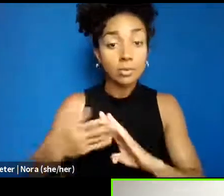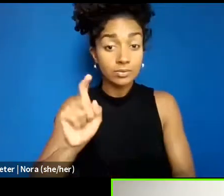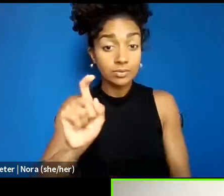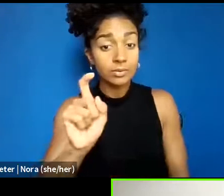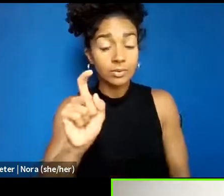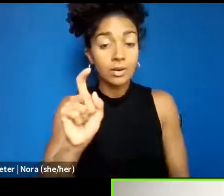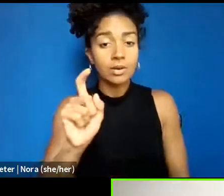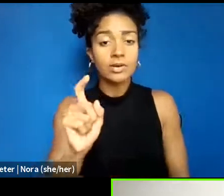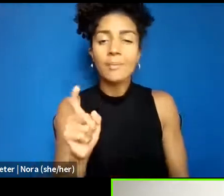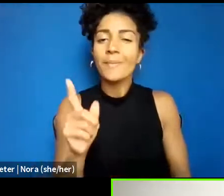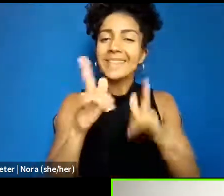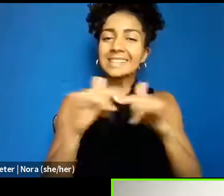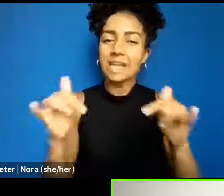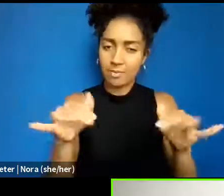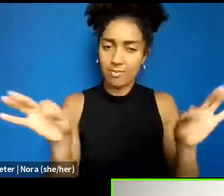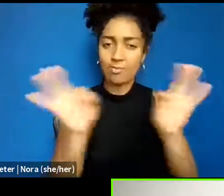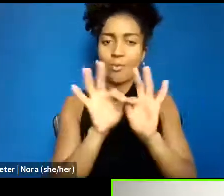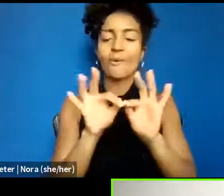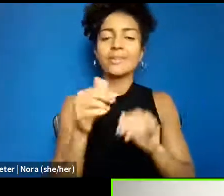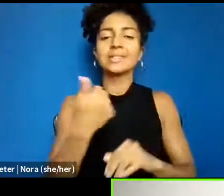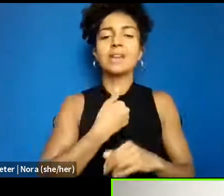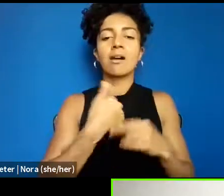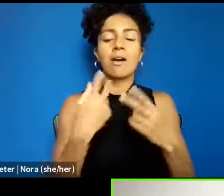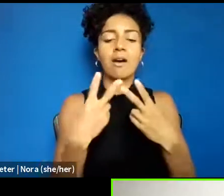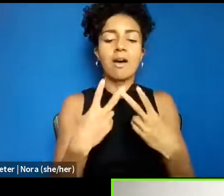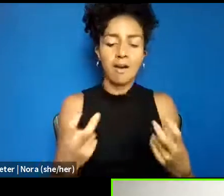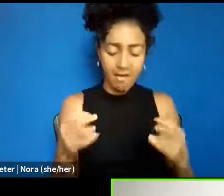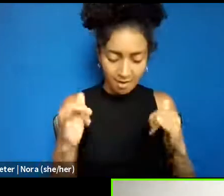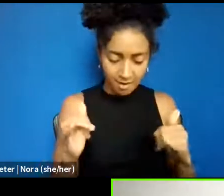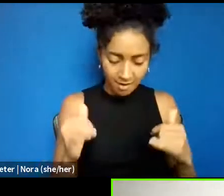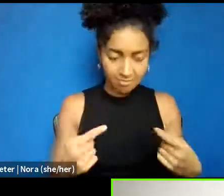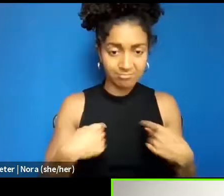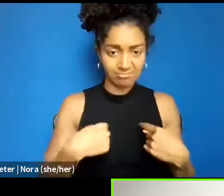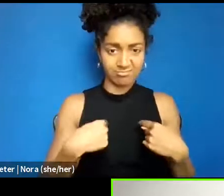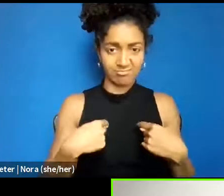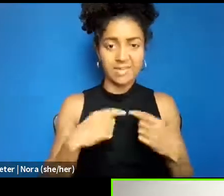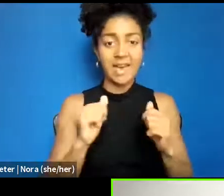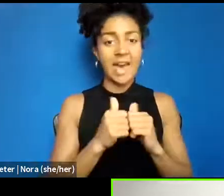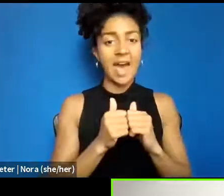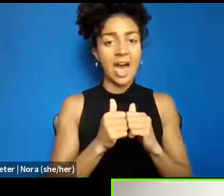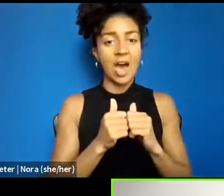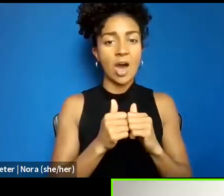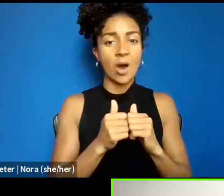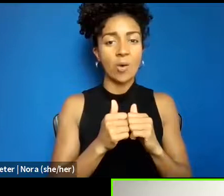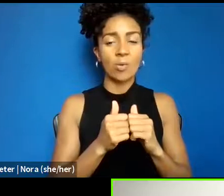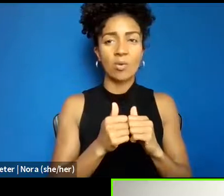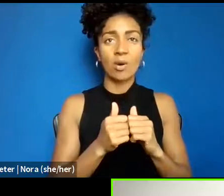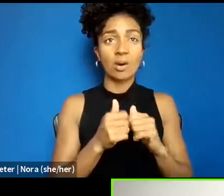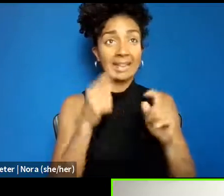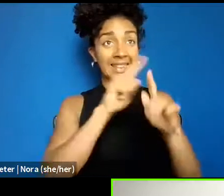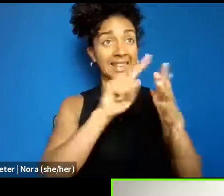some introspection and understanding how might I have benefited from some of these systems.